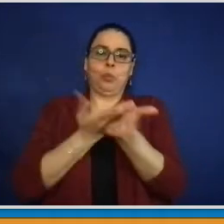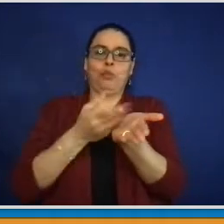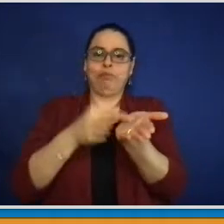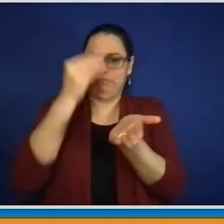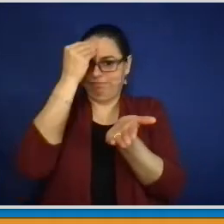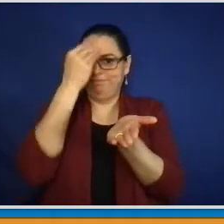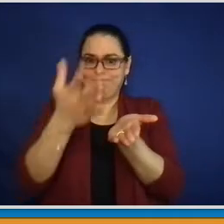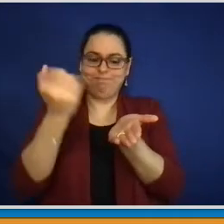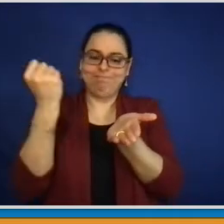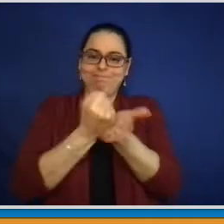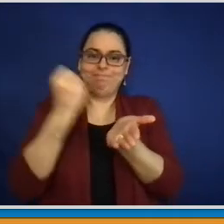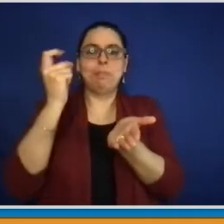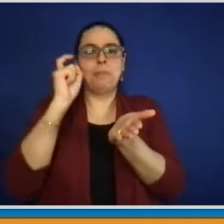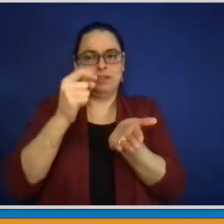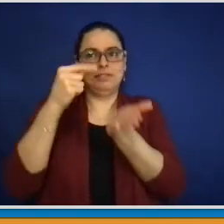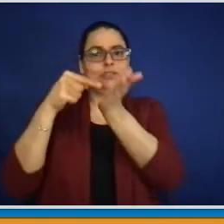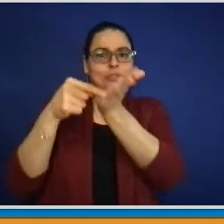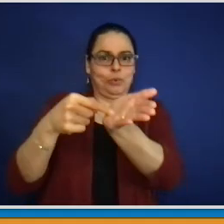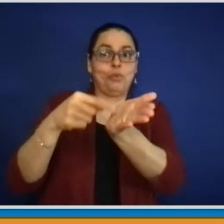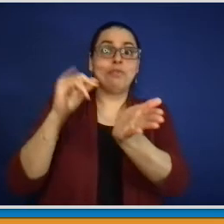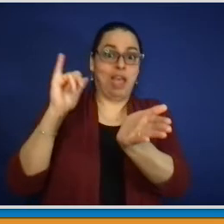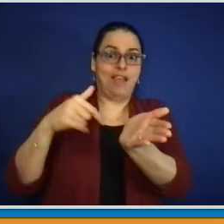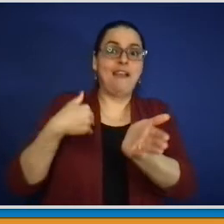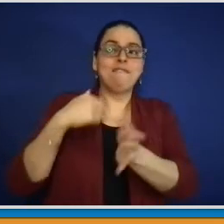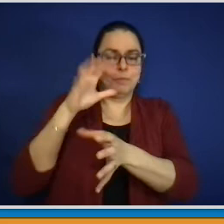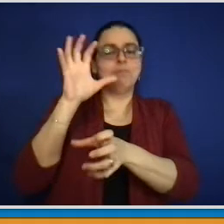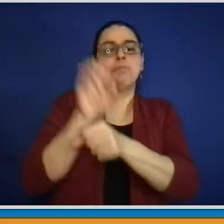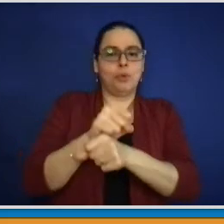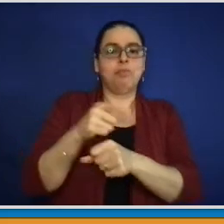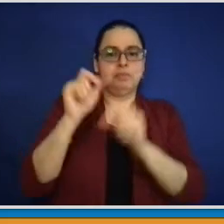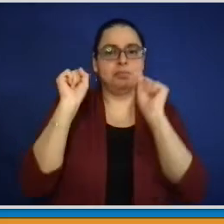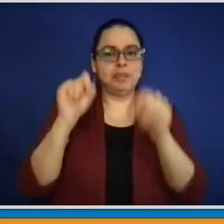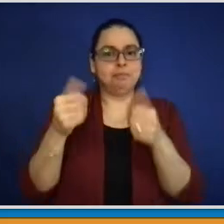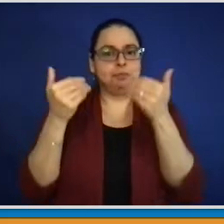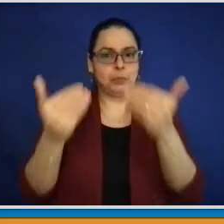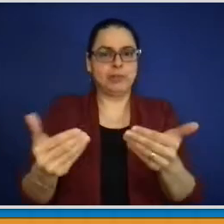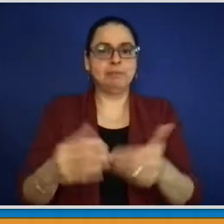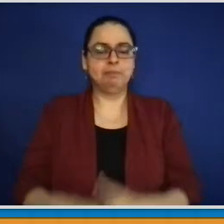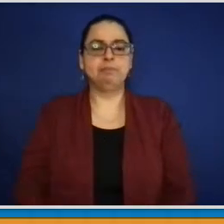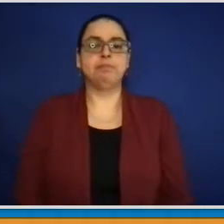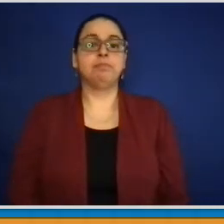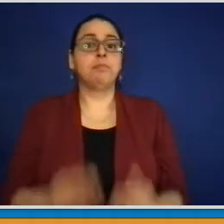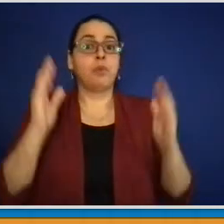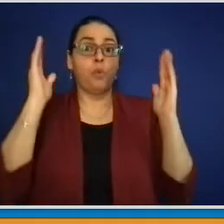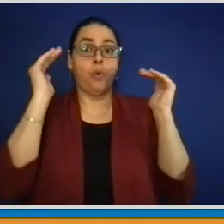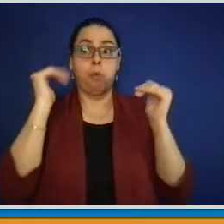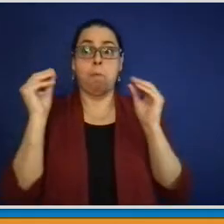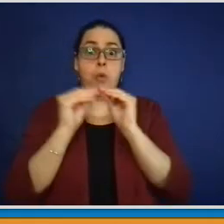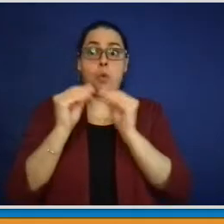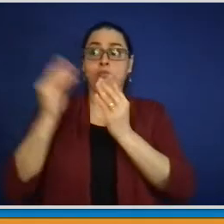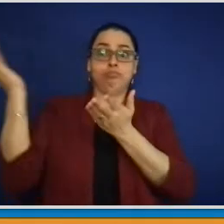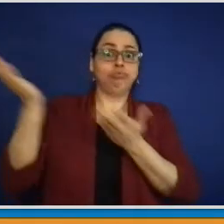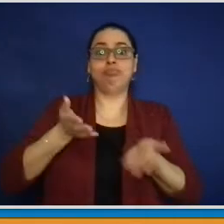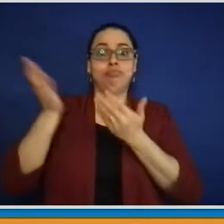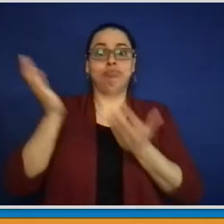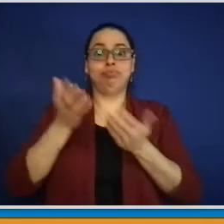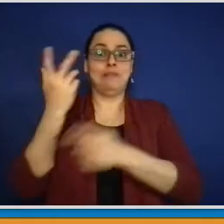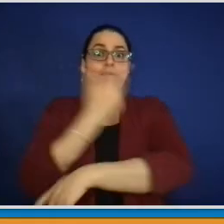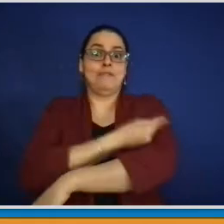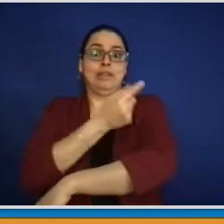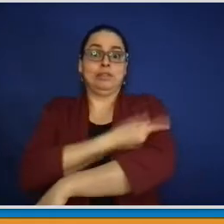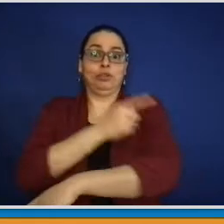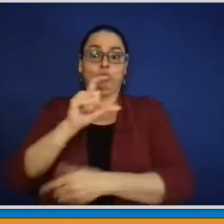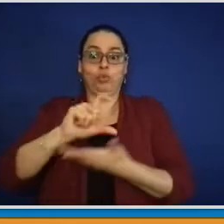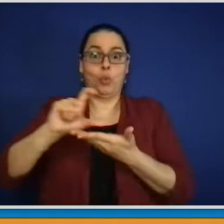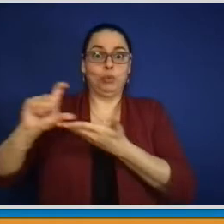the vaccination pool. And we are hopeful that as more vaccine becomes available, the governor will make announcements that will lower that number as we go through